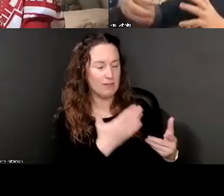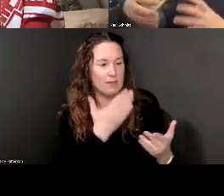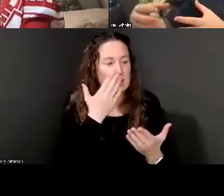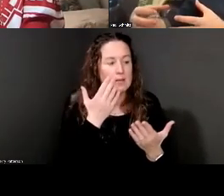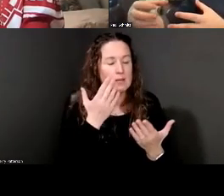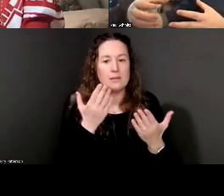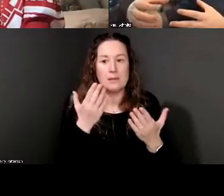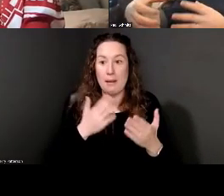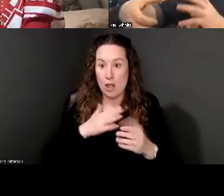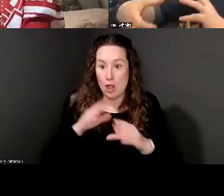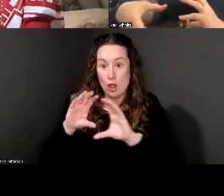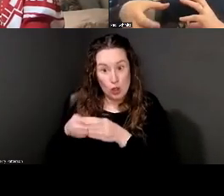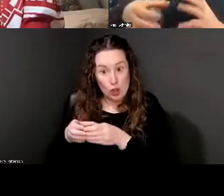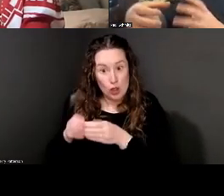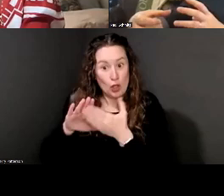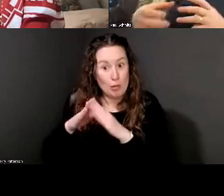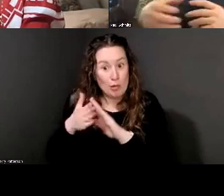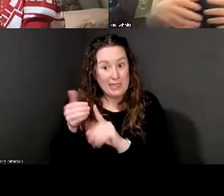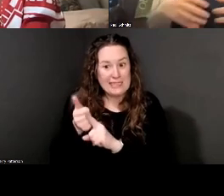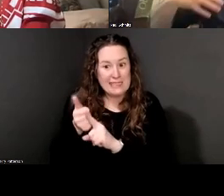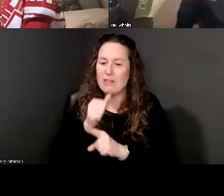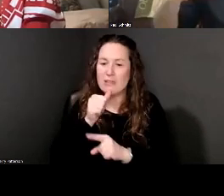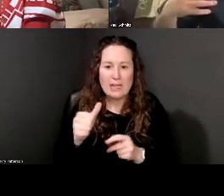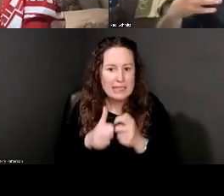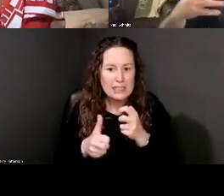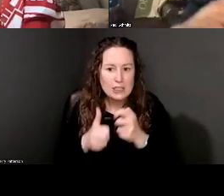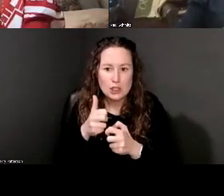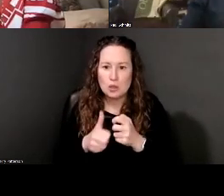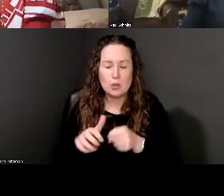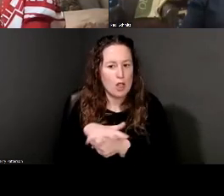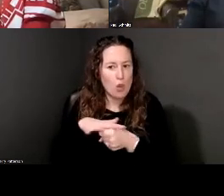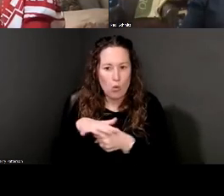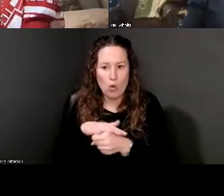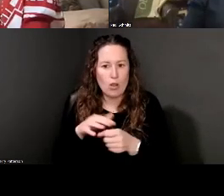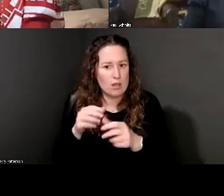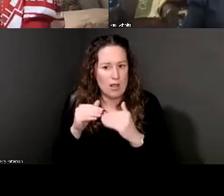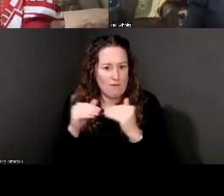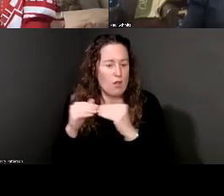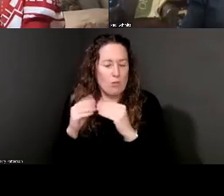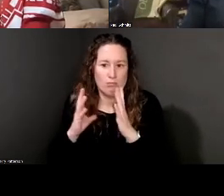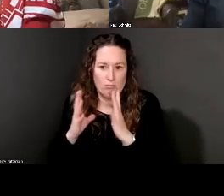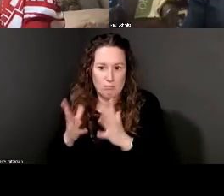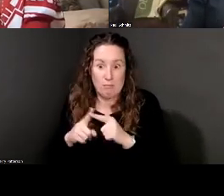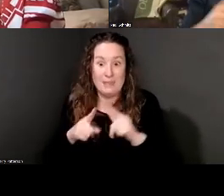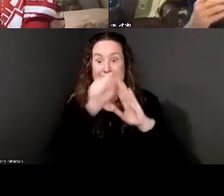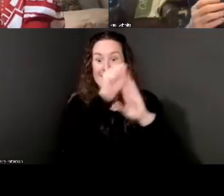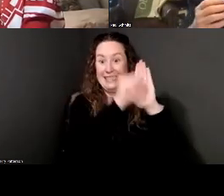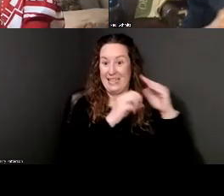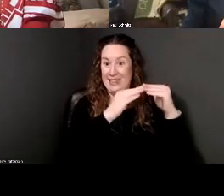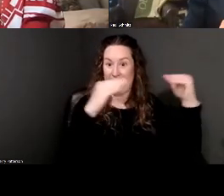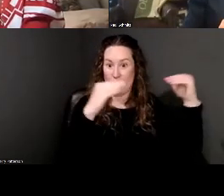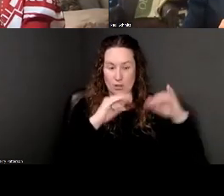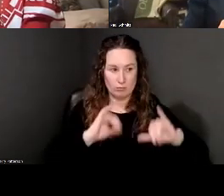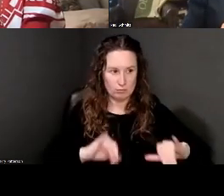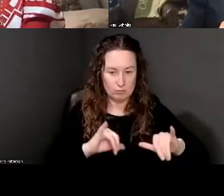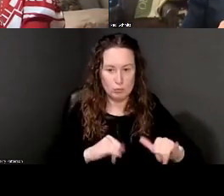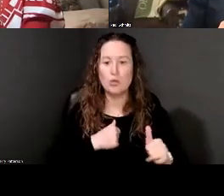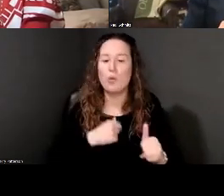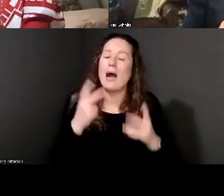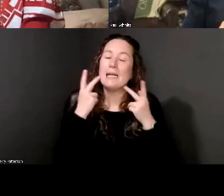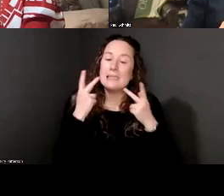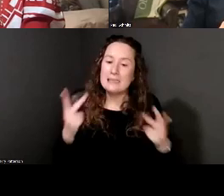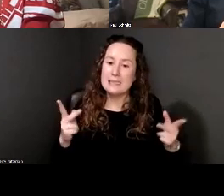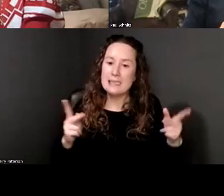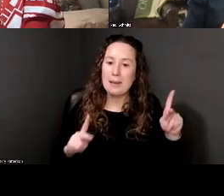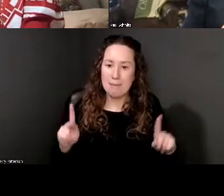the community itself is the issue and the local level. And so at the state level, I think the thing that I've seen people talking about